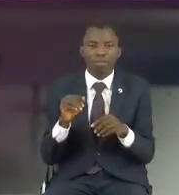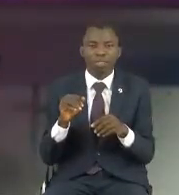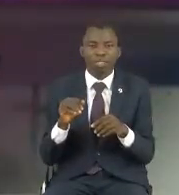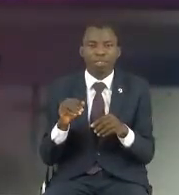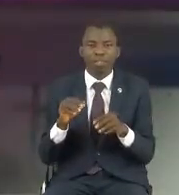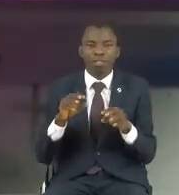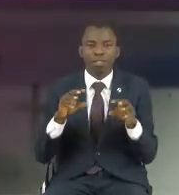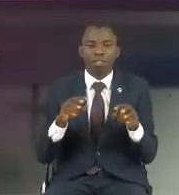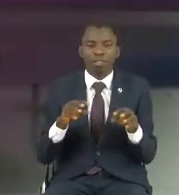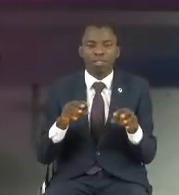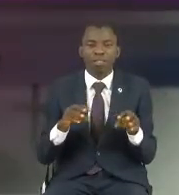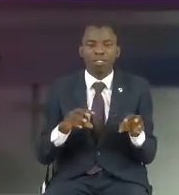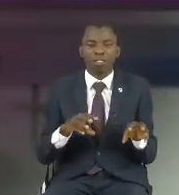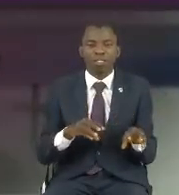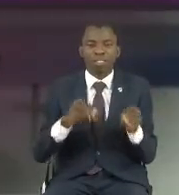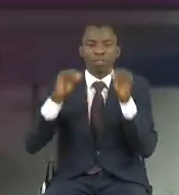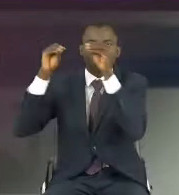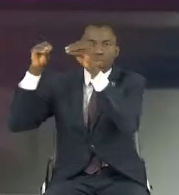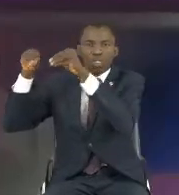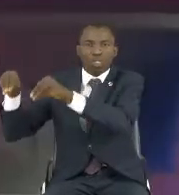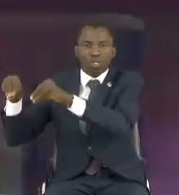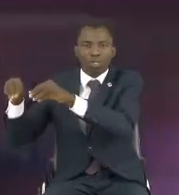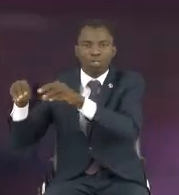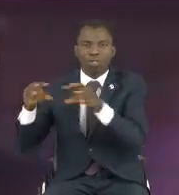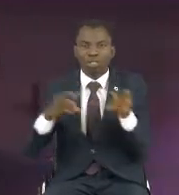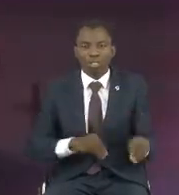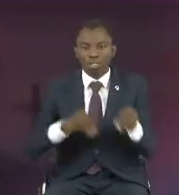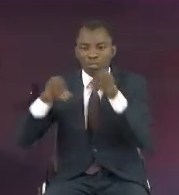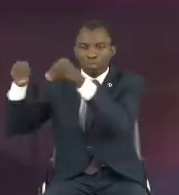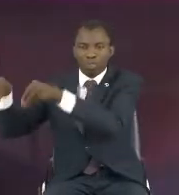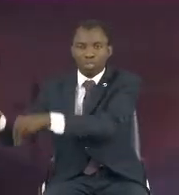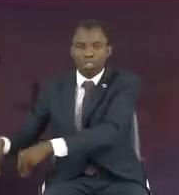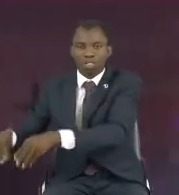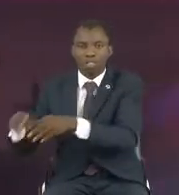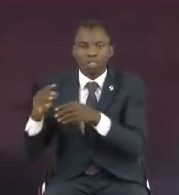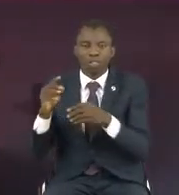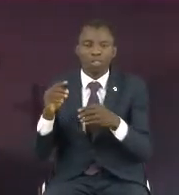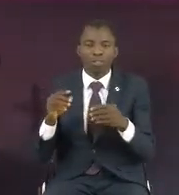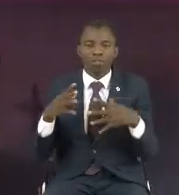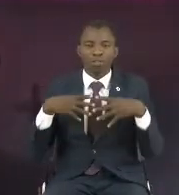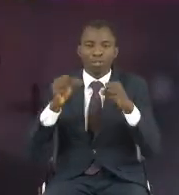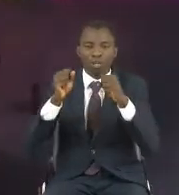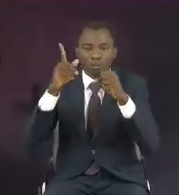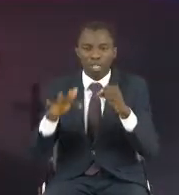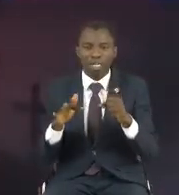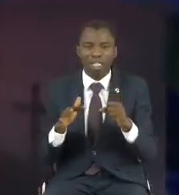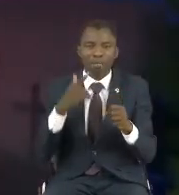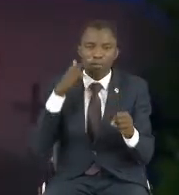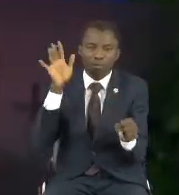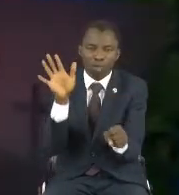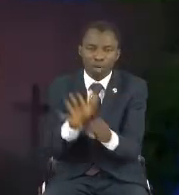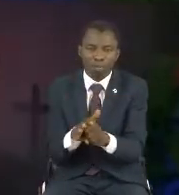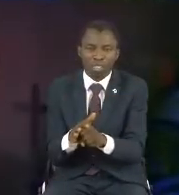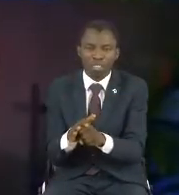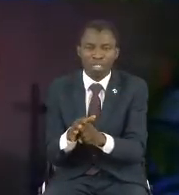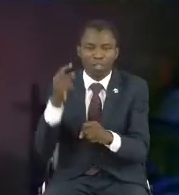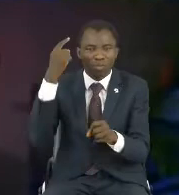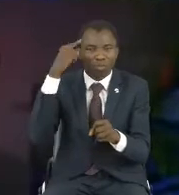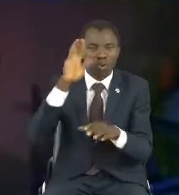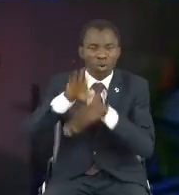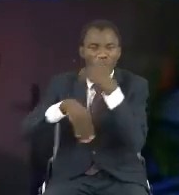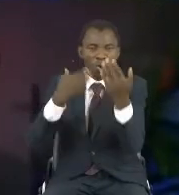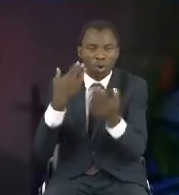all. Imputation. Imputation. The account, you are in the deficit, in the